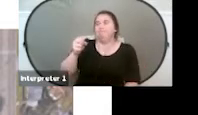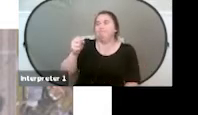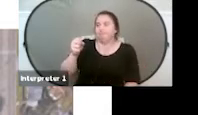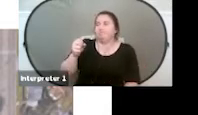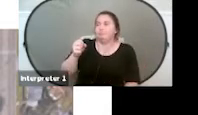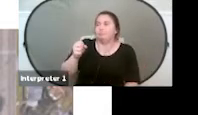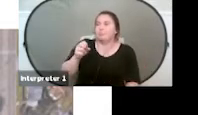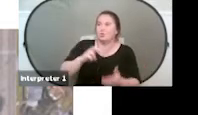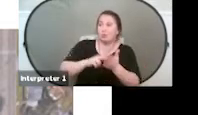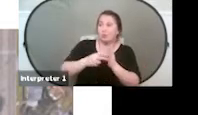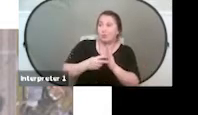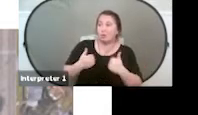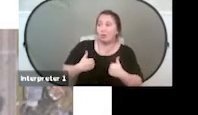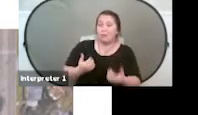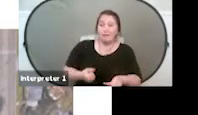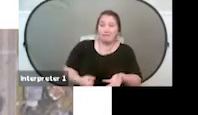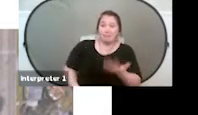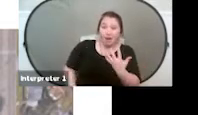have 5 different design,